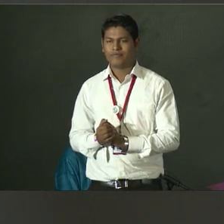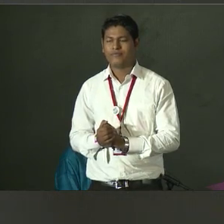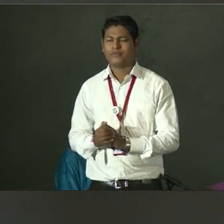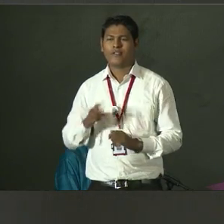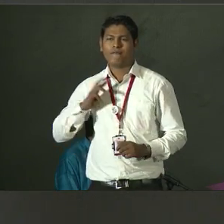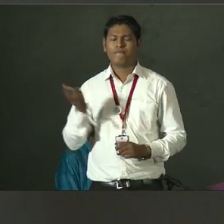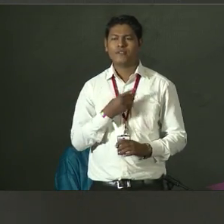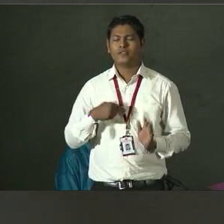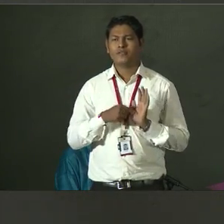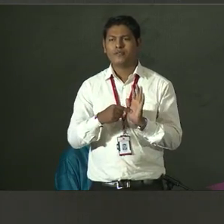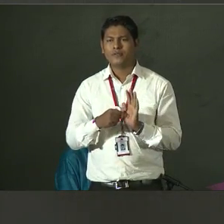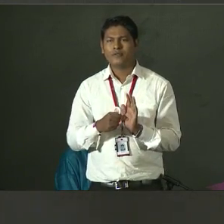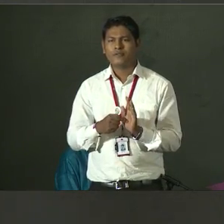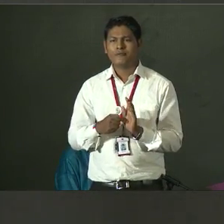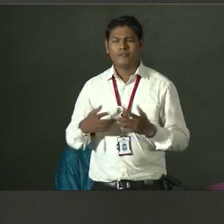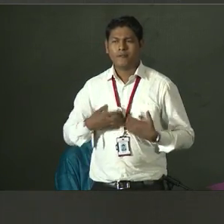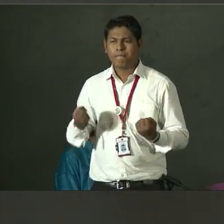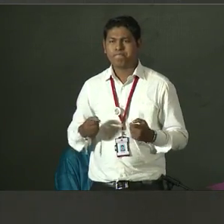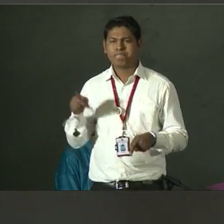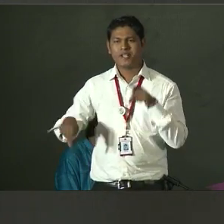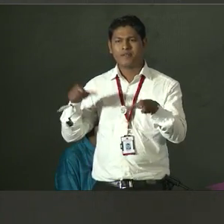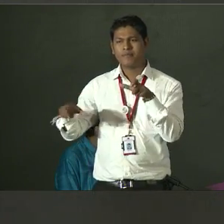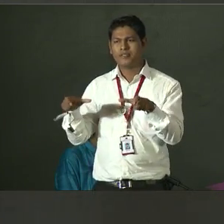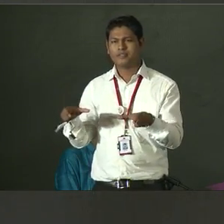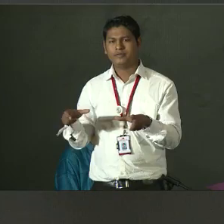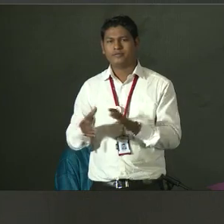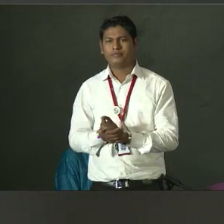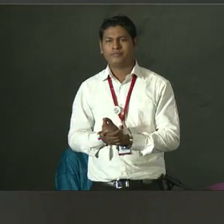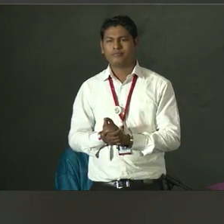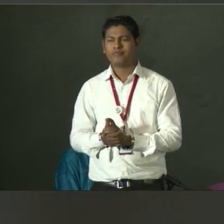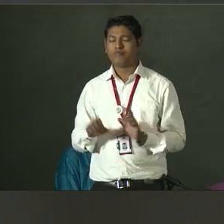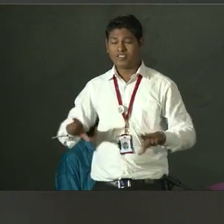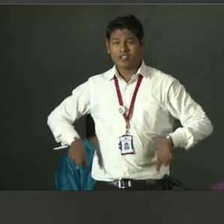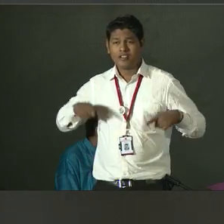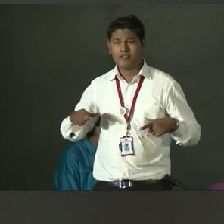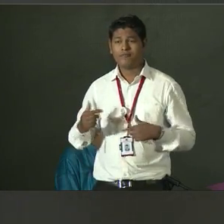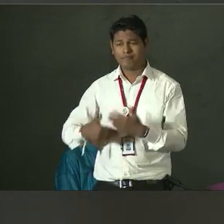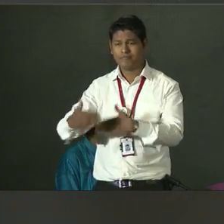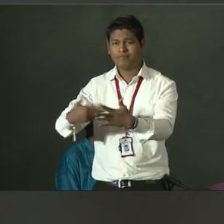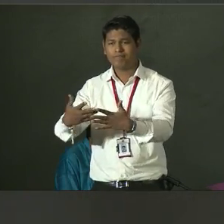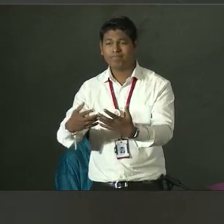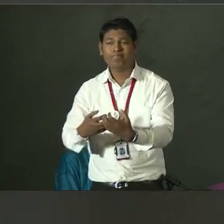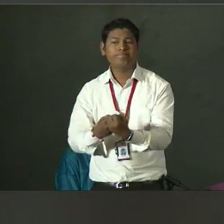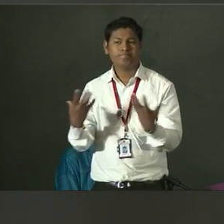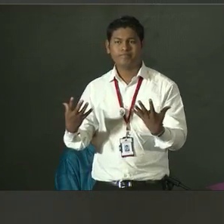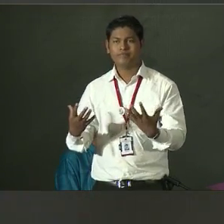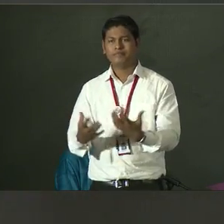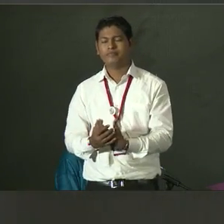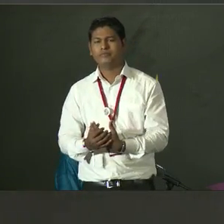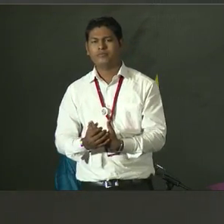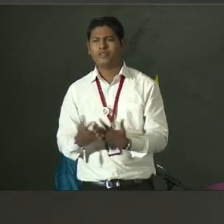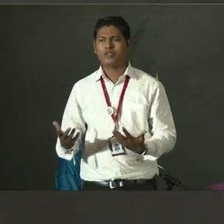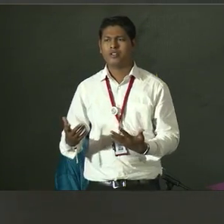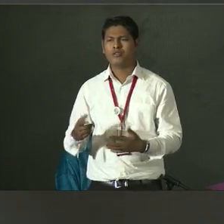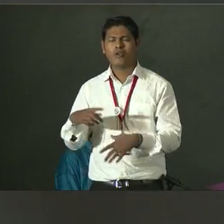that there is something better in life. We should see a lot of positiveness around us, which we should